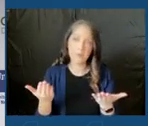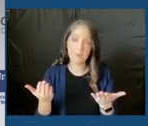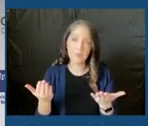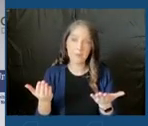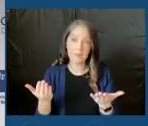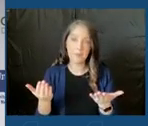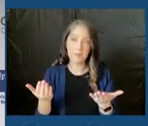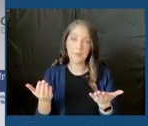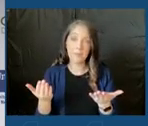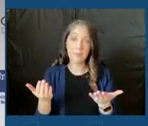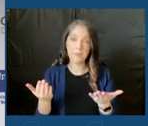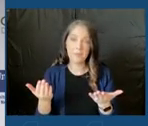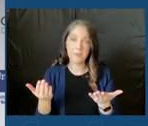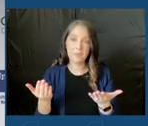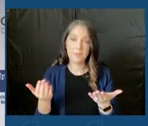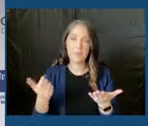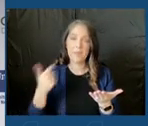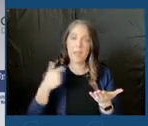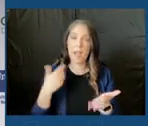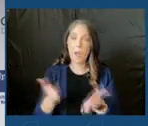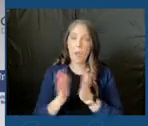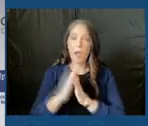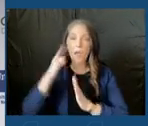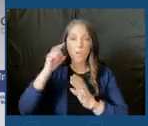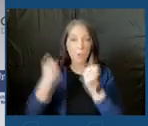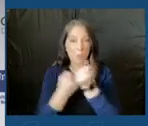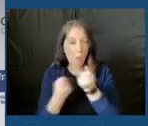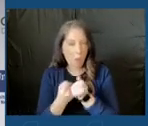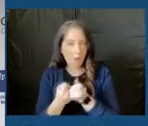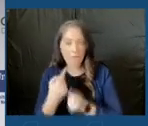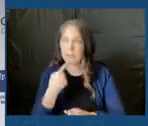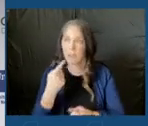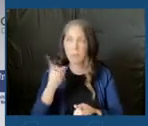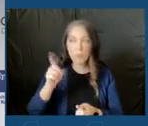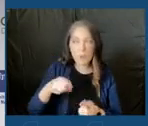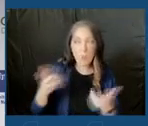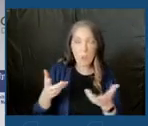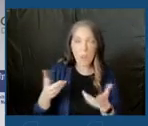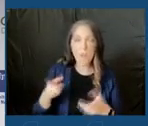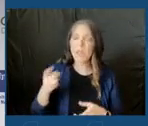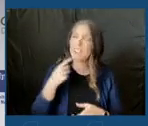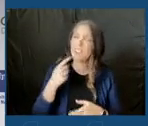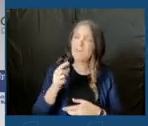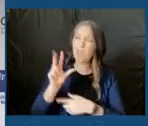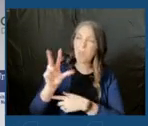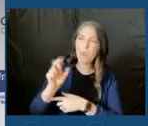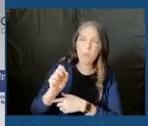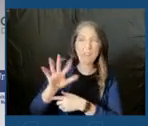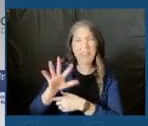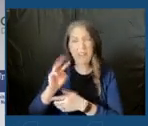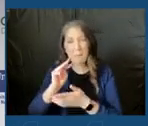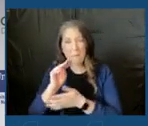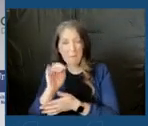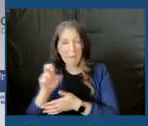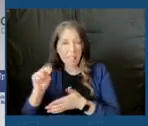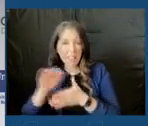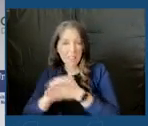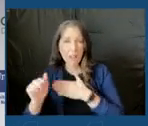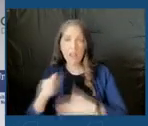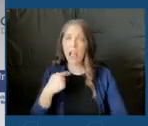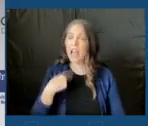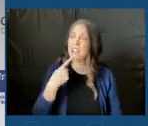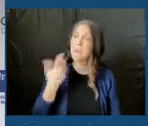I was asked to be supportive. I said, what do you need? They said about $3.5 million. I said, how about